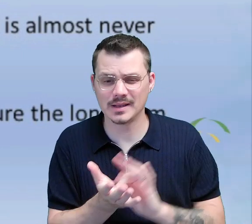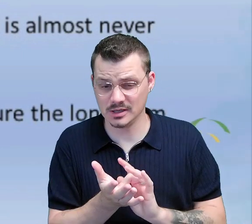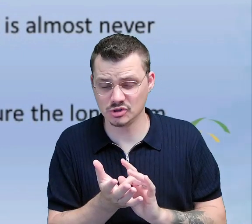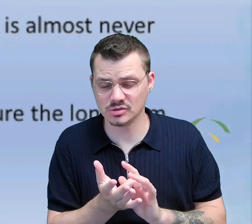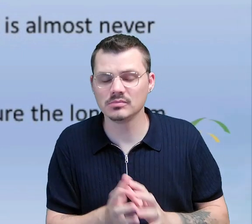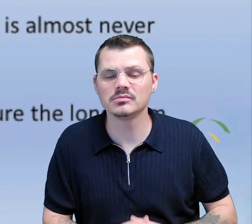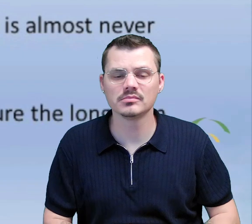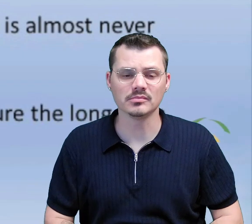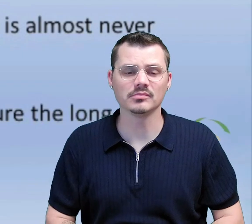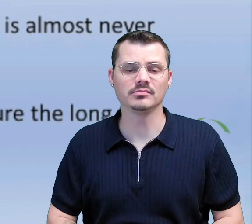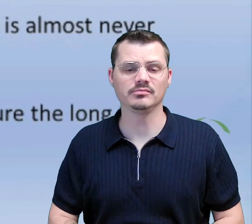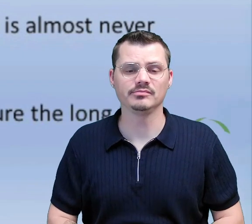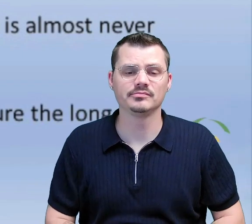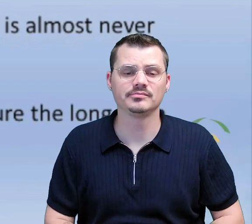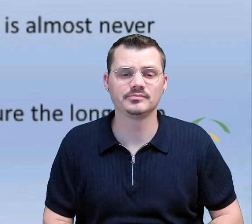medicine.